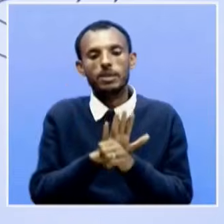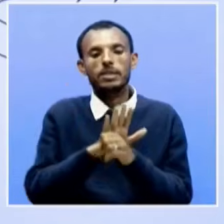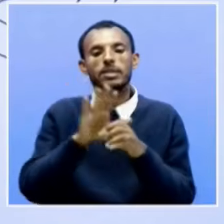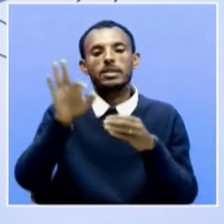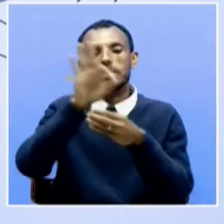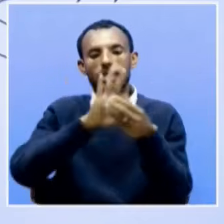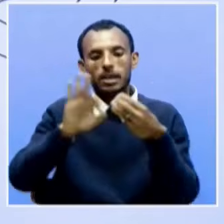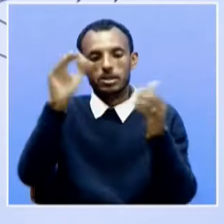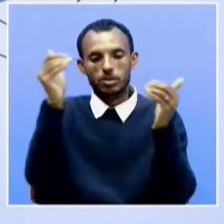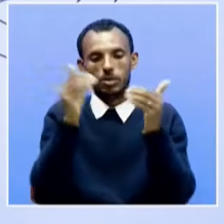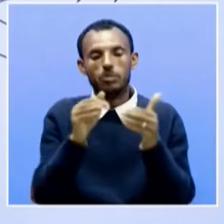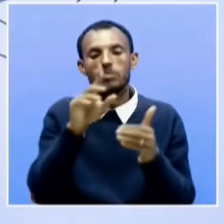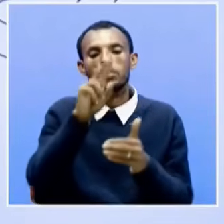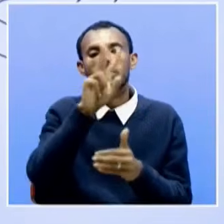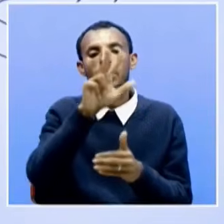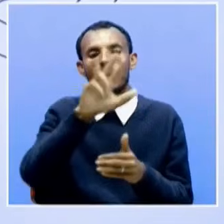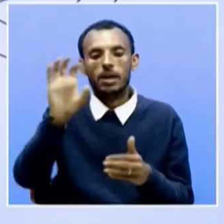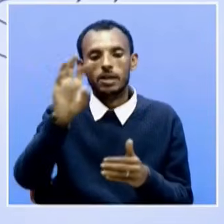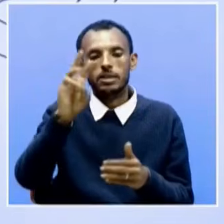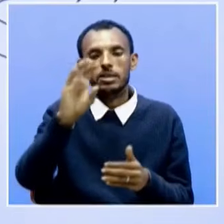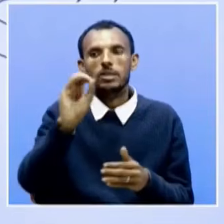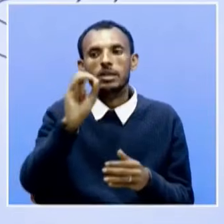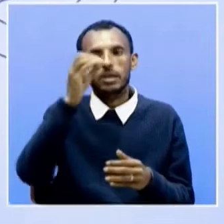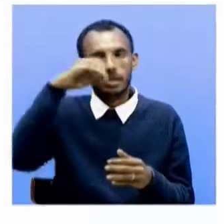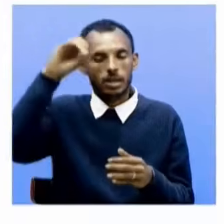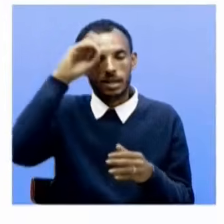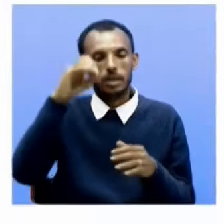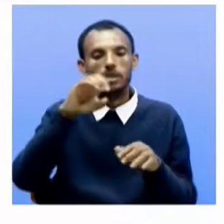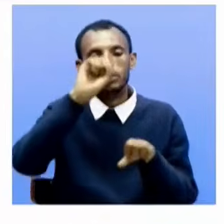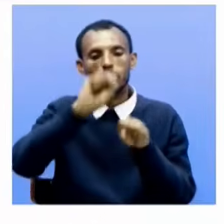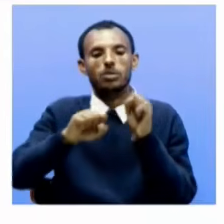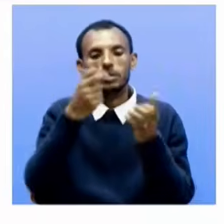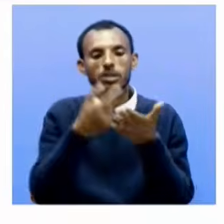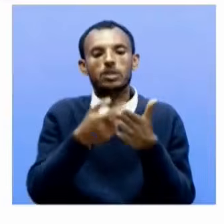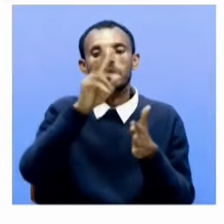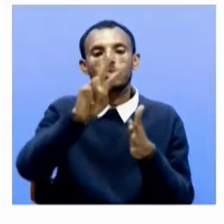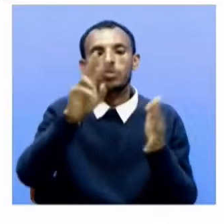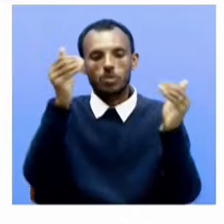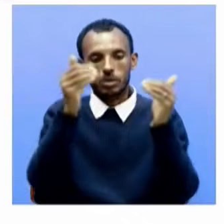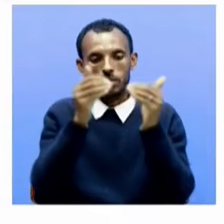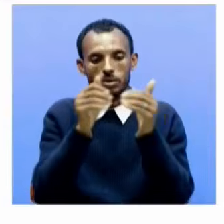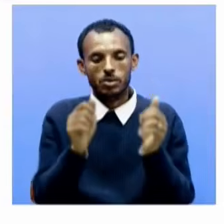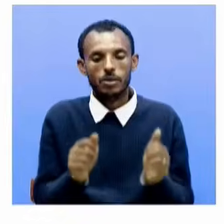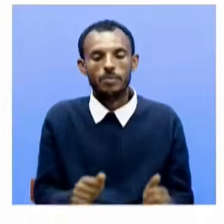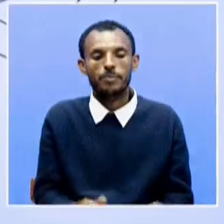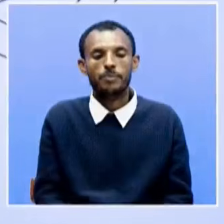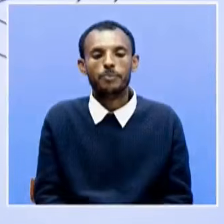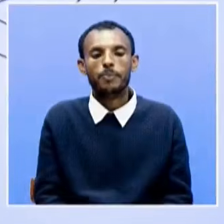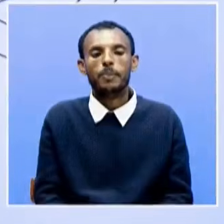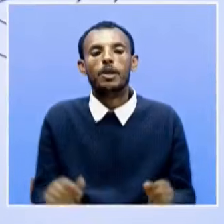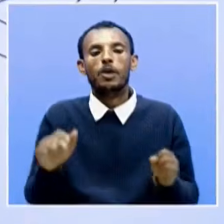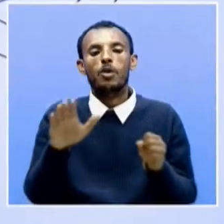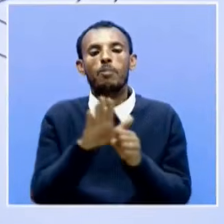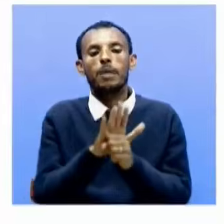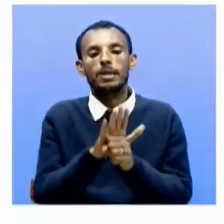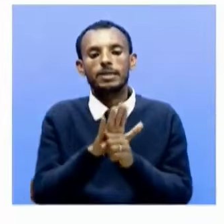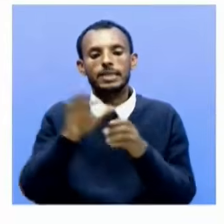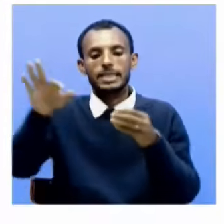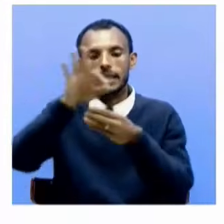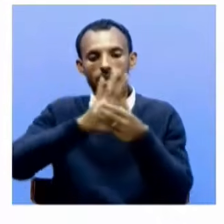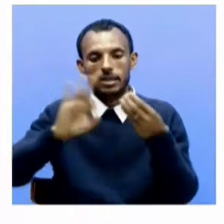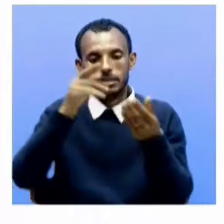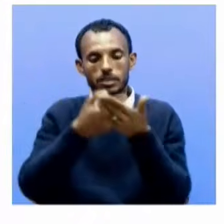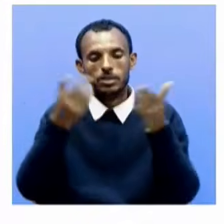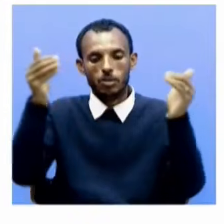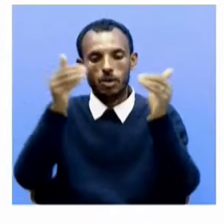is 360 degrees. So these two is a complete circle. Therefore, this